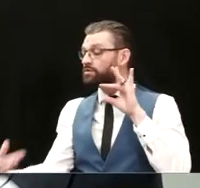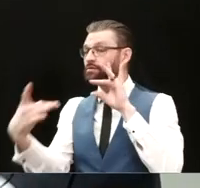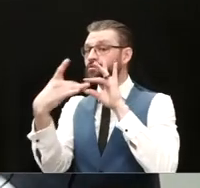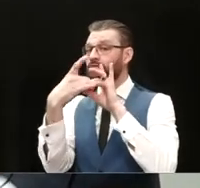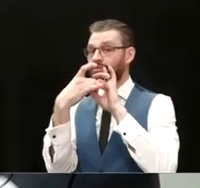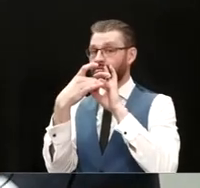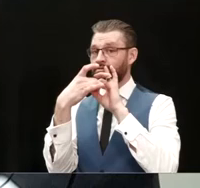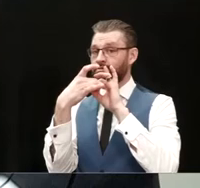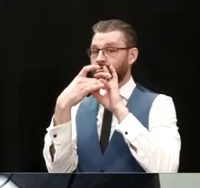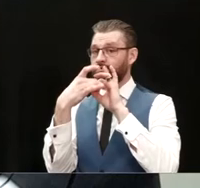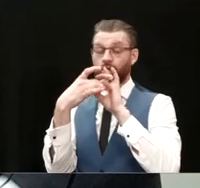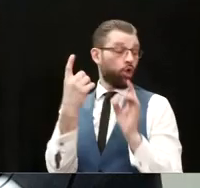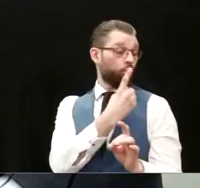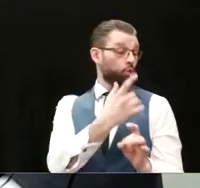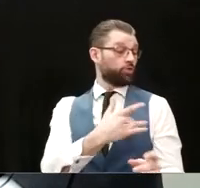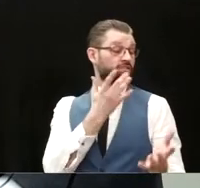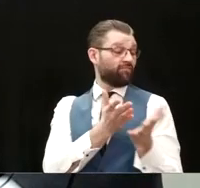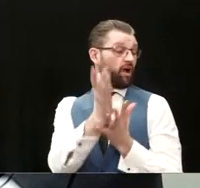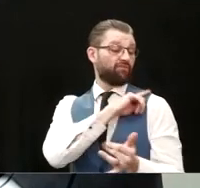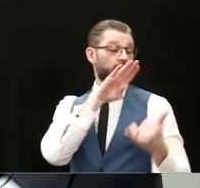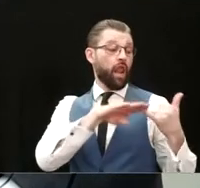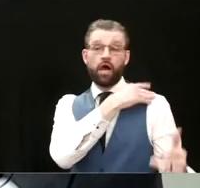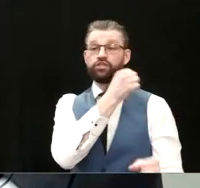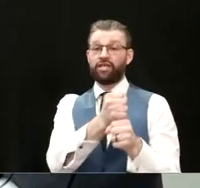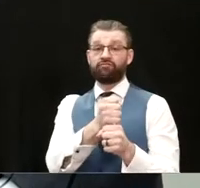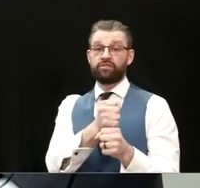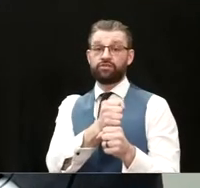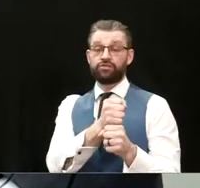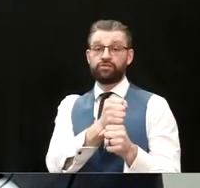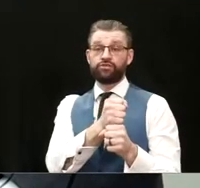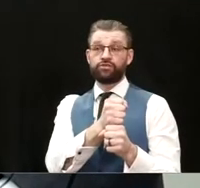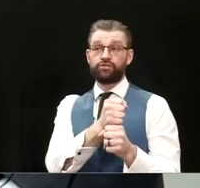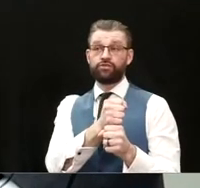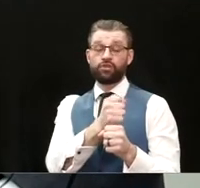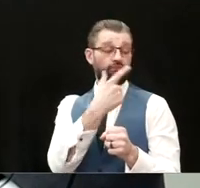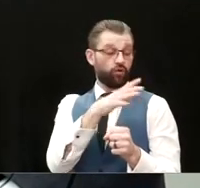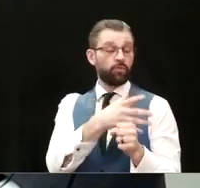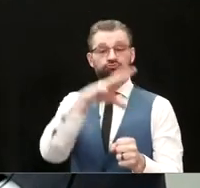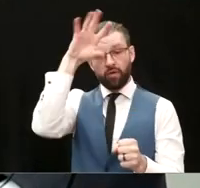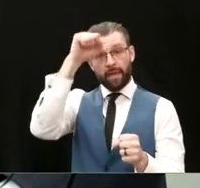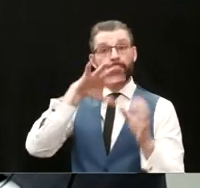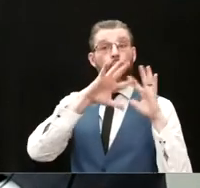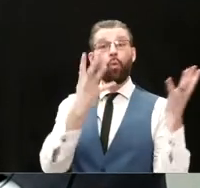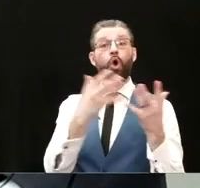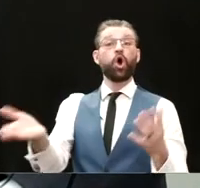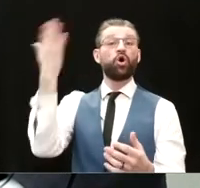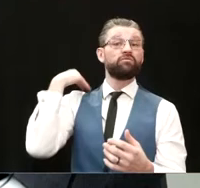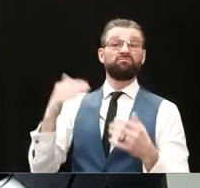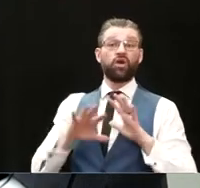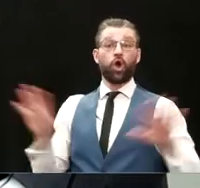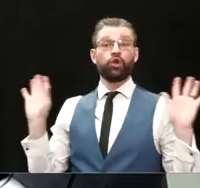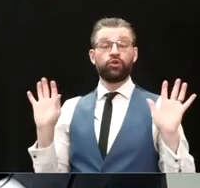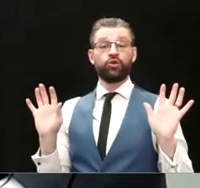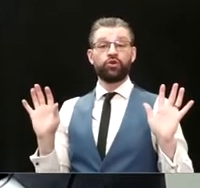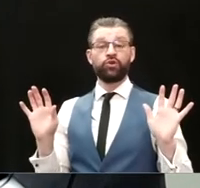Our survivors are a last generation, a generation and a remnant of a world that no longer